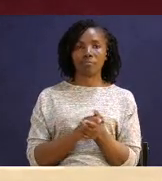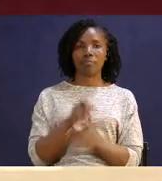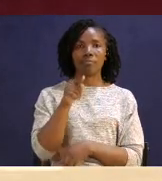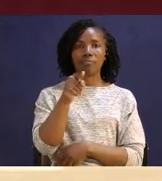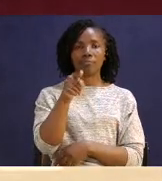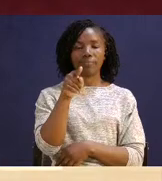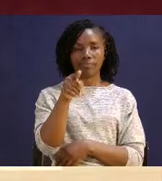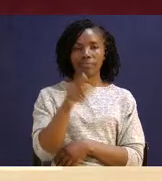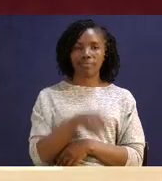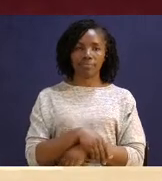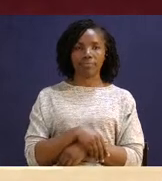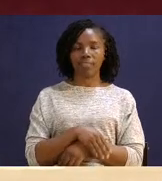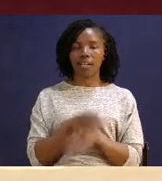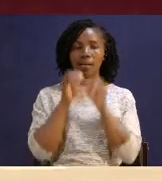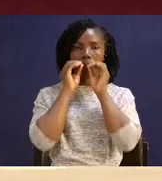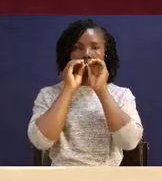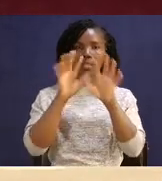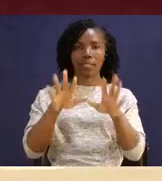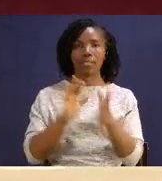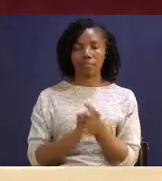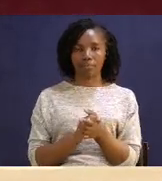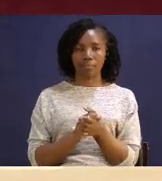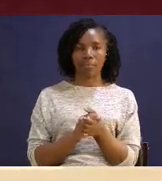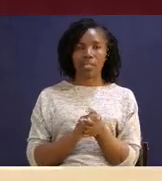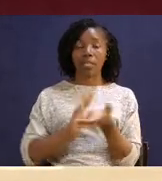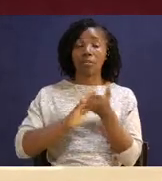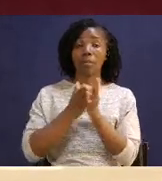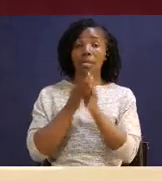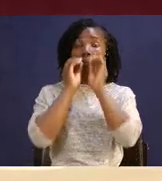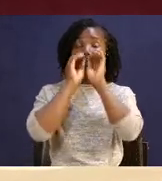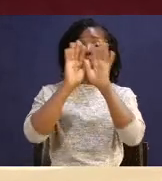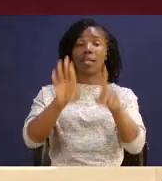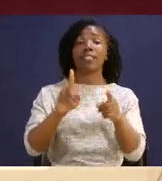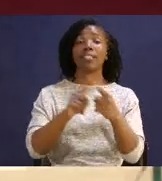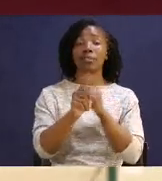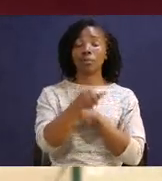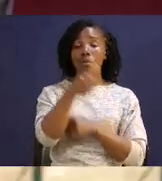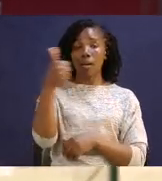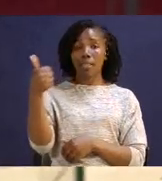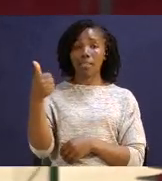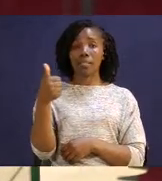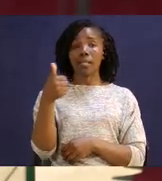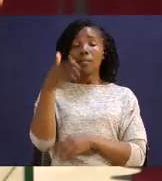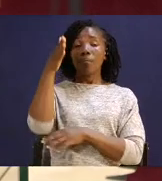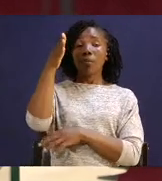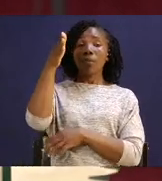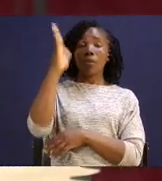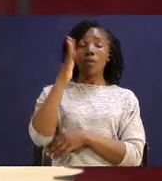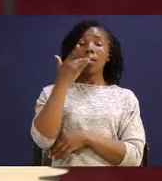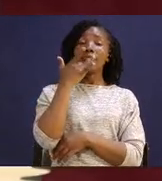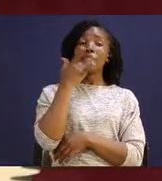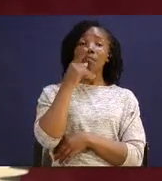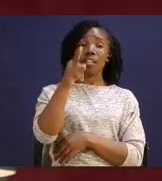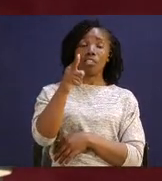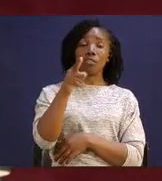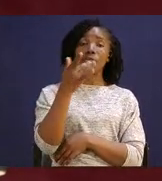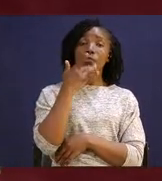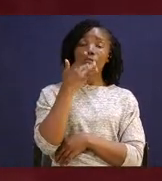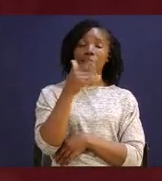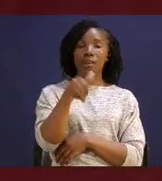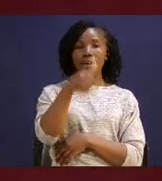You are blessed to be a blessing. You are favored to be